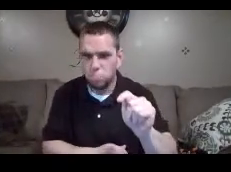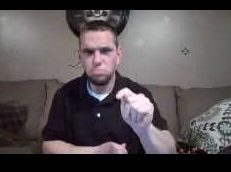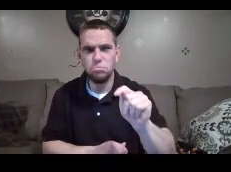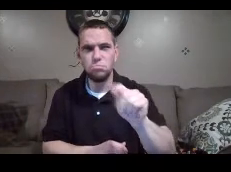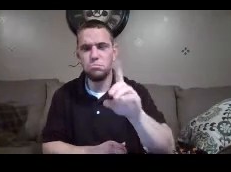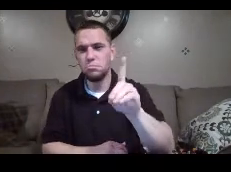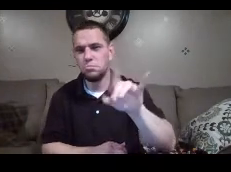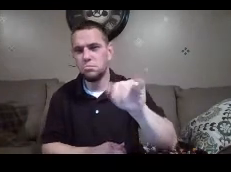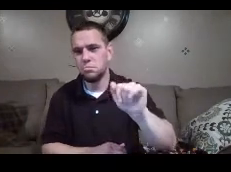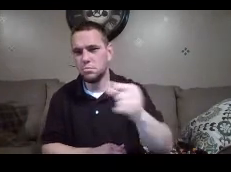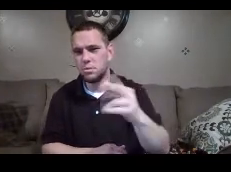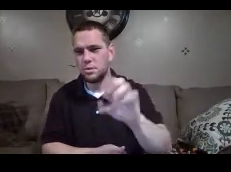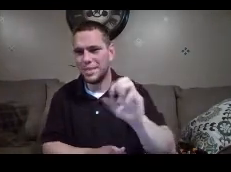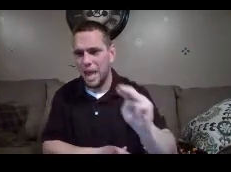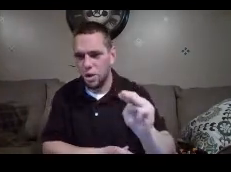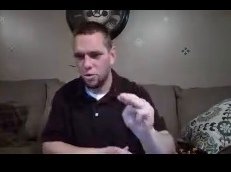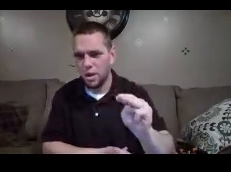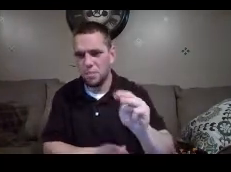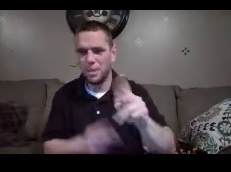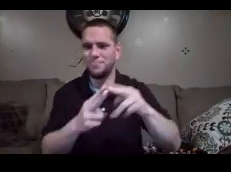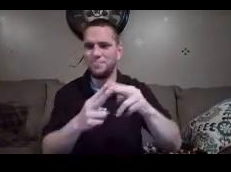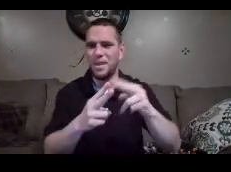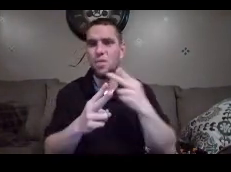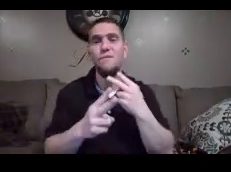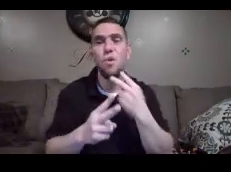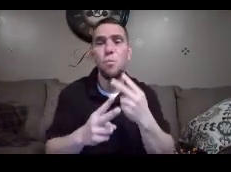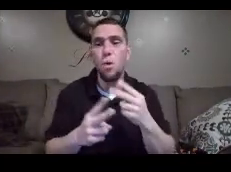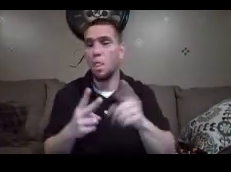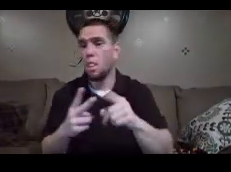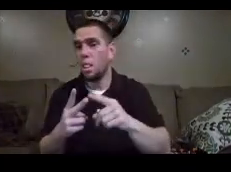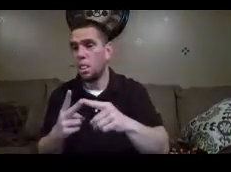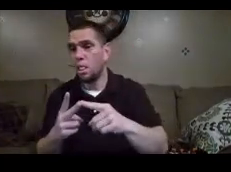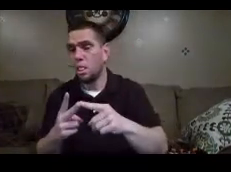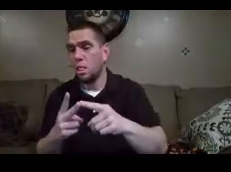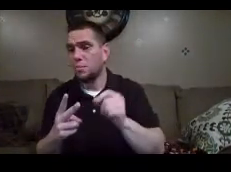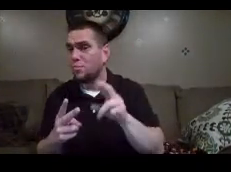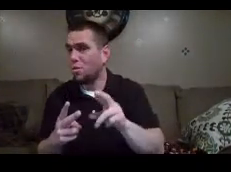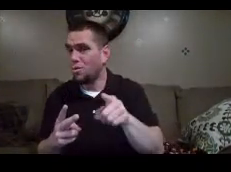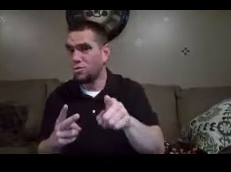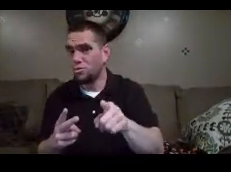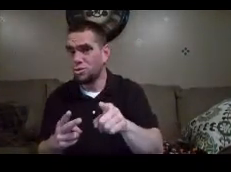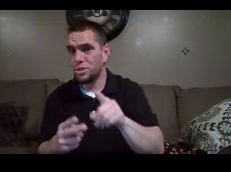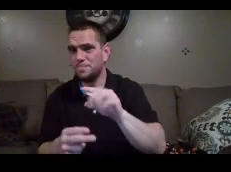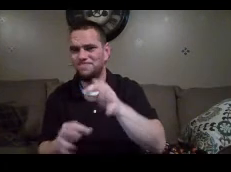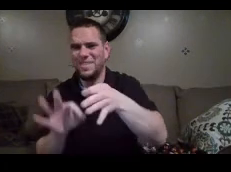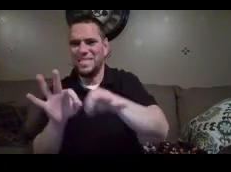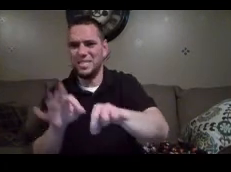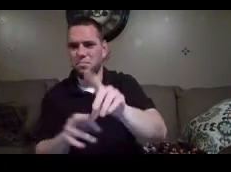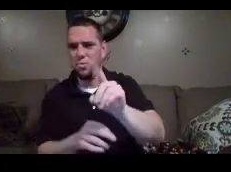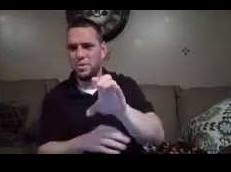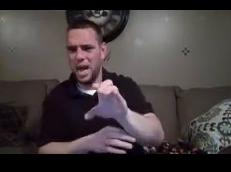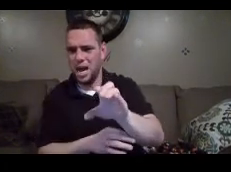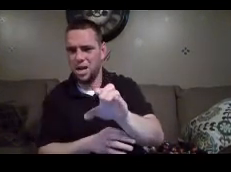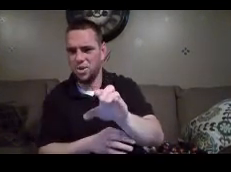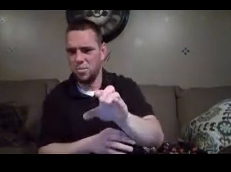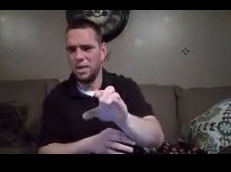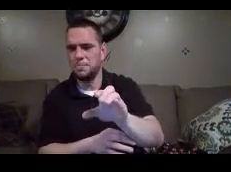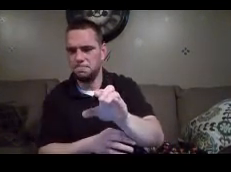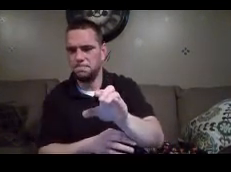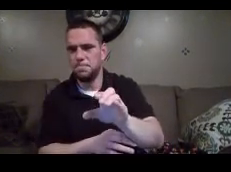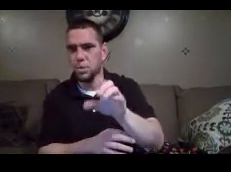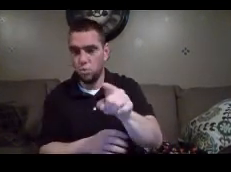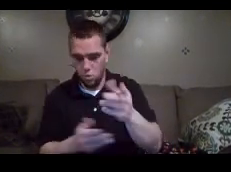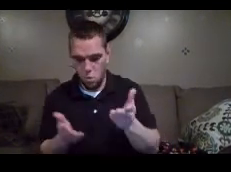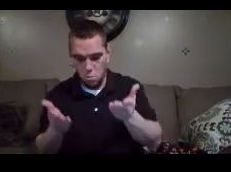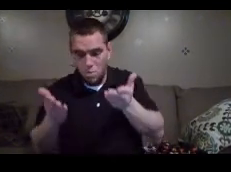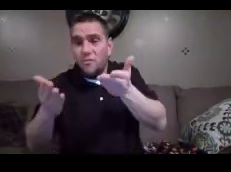it's good to either verbalize that if you can, or if you're just making it as a document, provide that